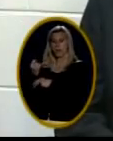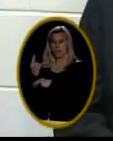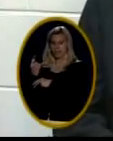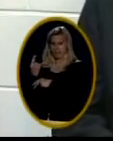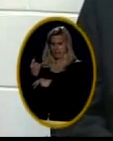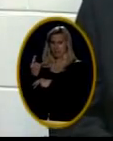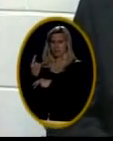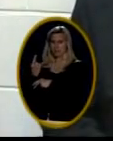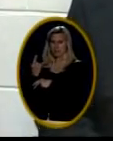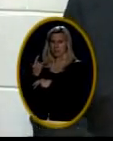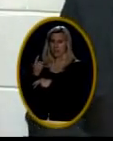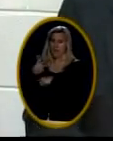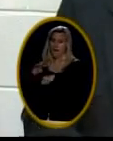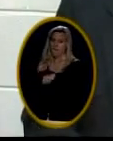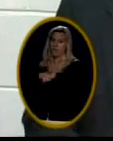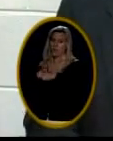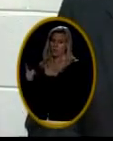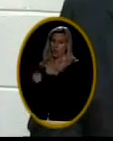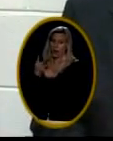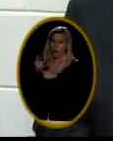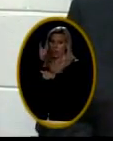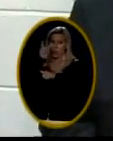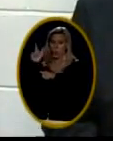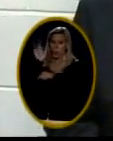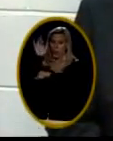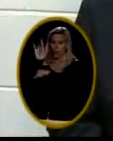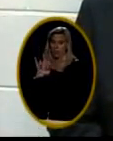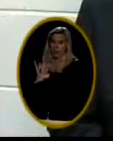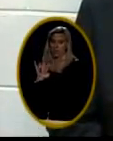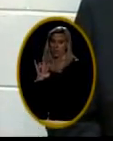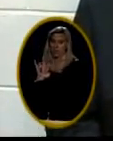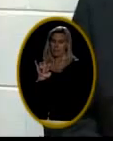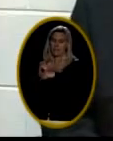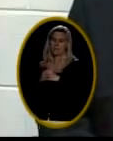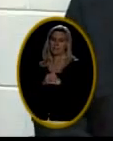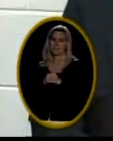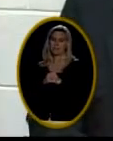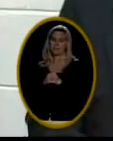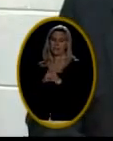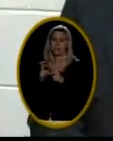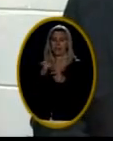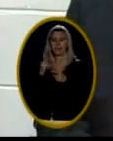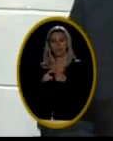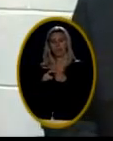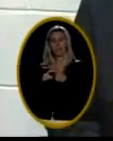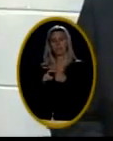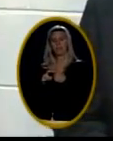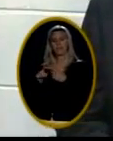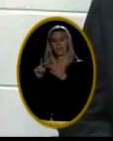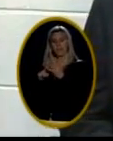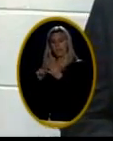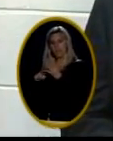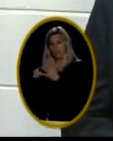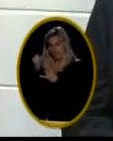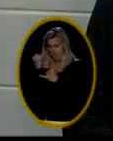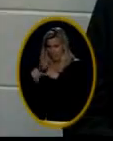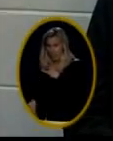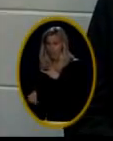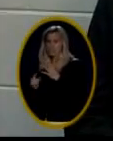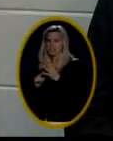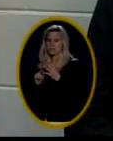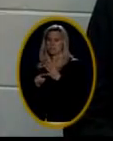And Apollo 11, of course, was our first lunar landing. And then, of course, last but not